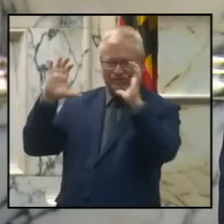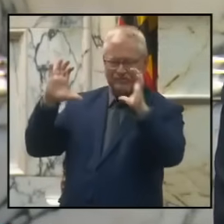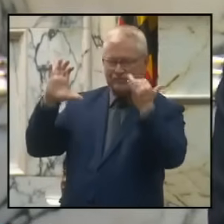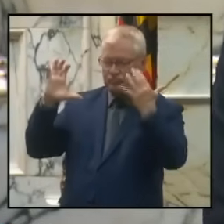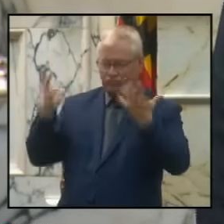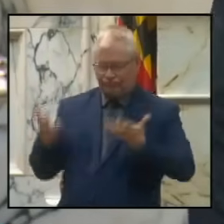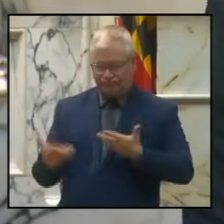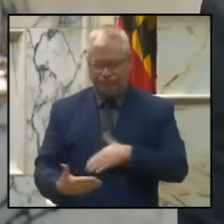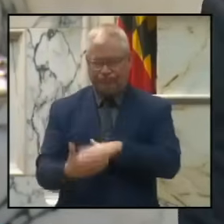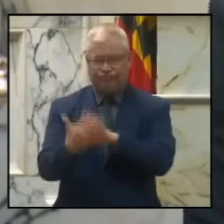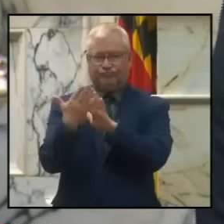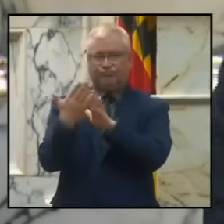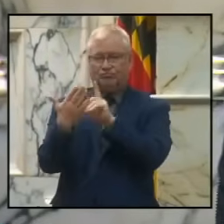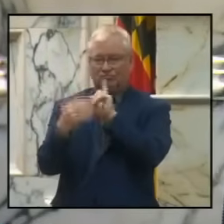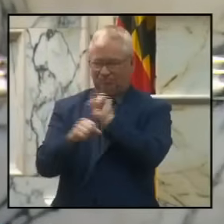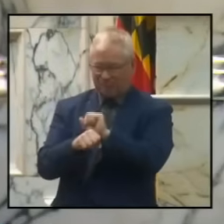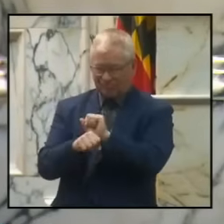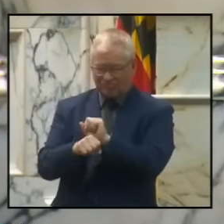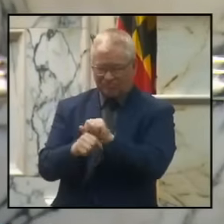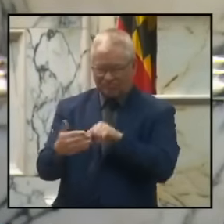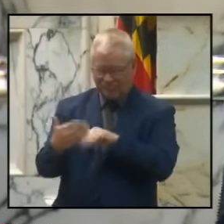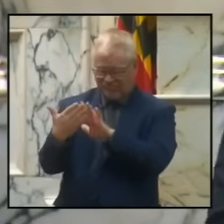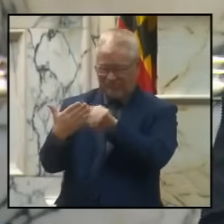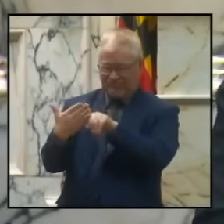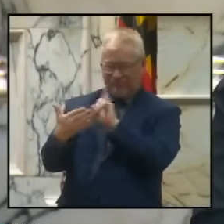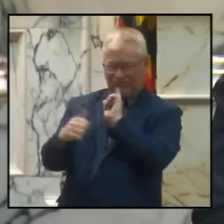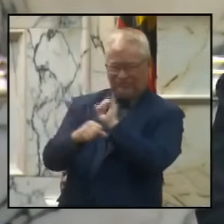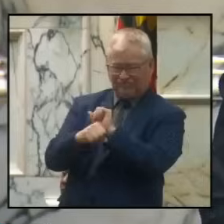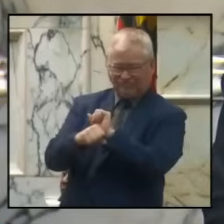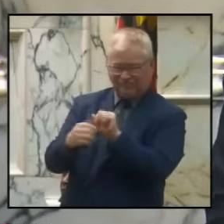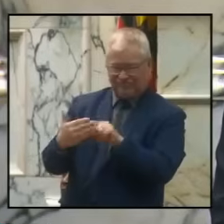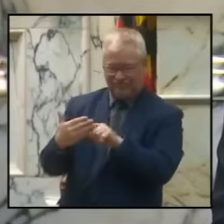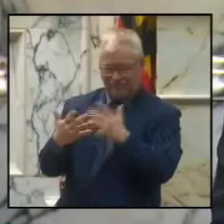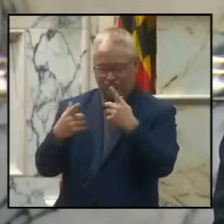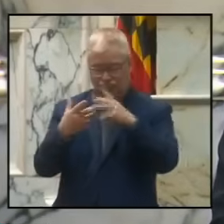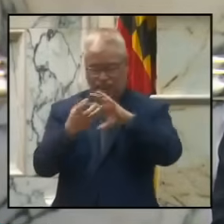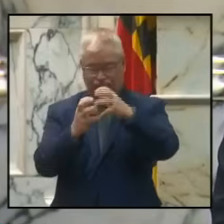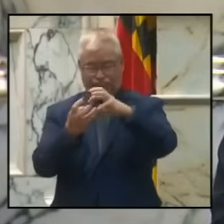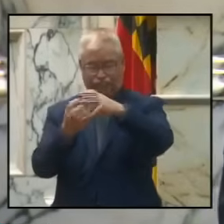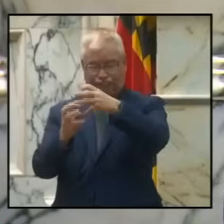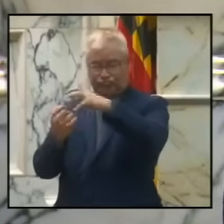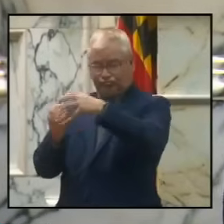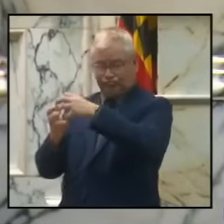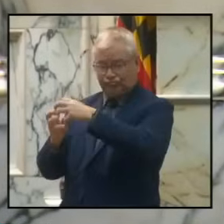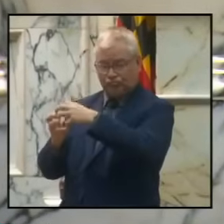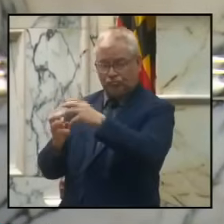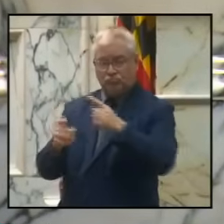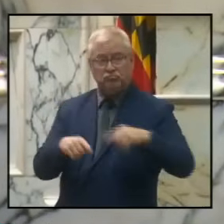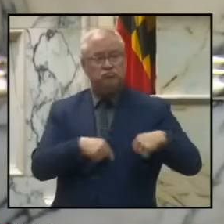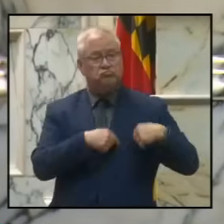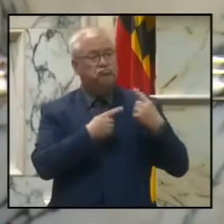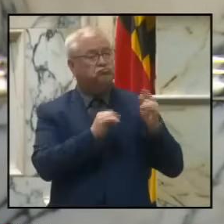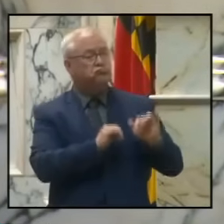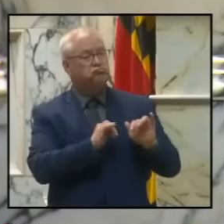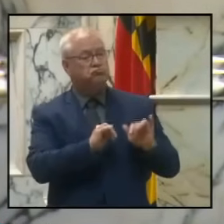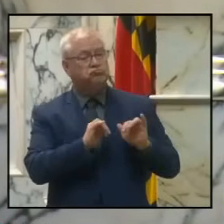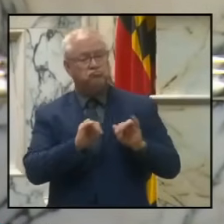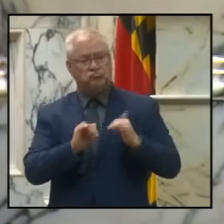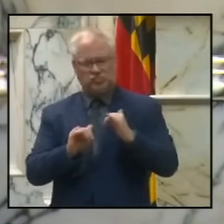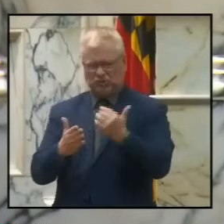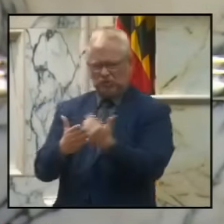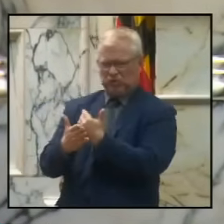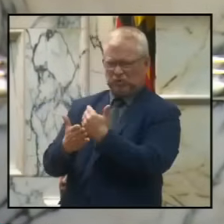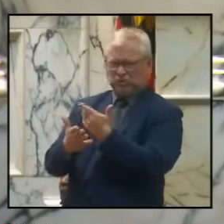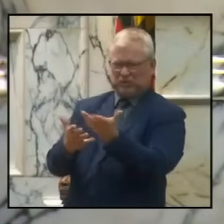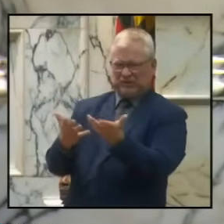These trials that we now face, both those inherited and those that are newly realized, mean that the easy decisions are